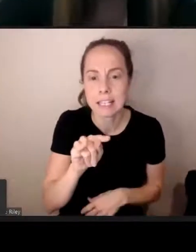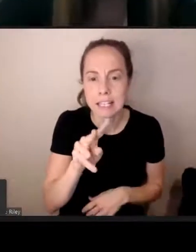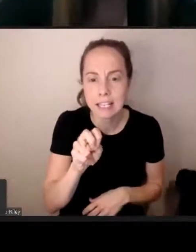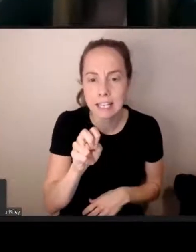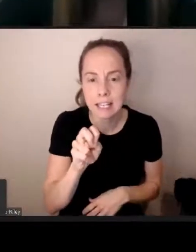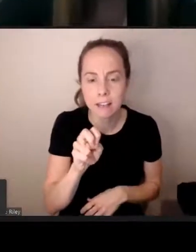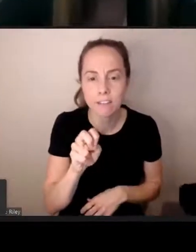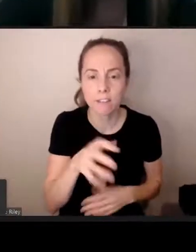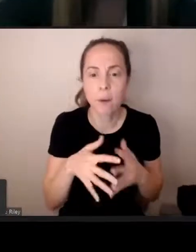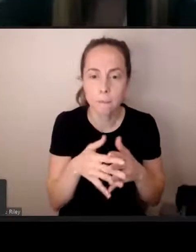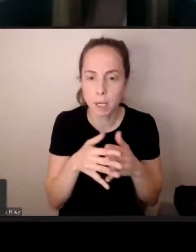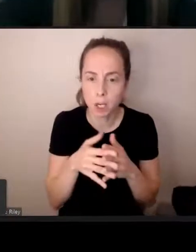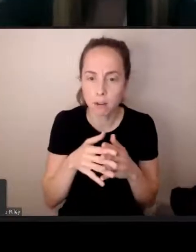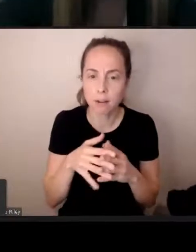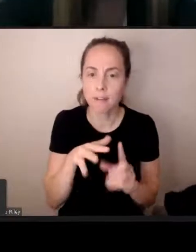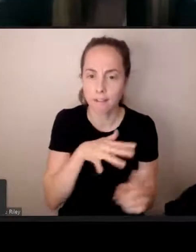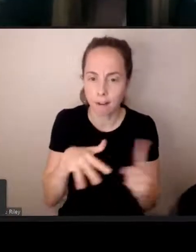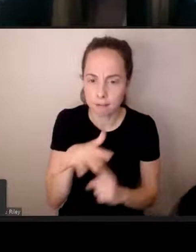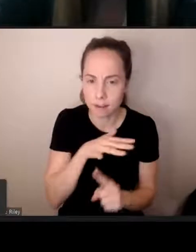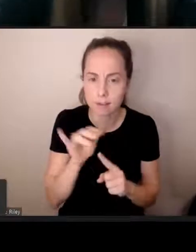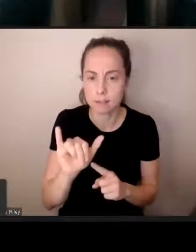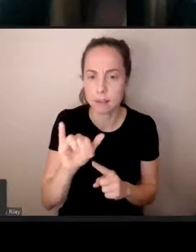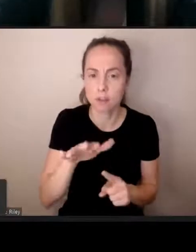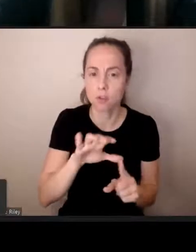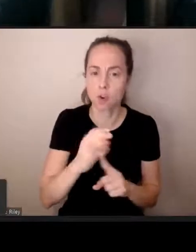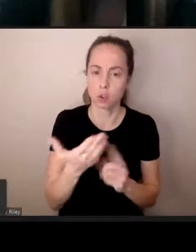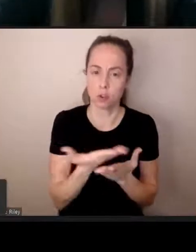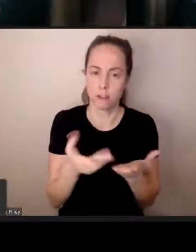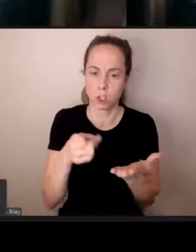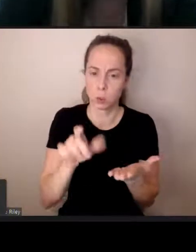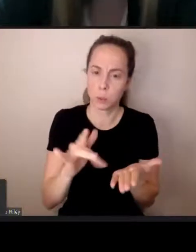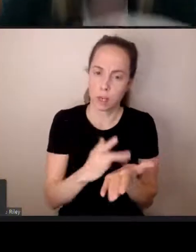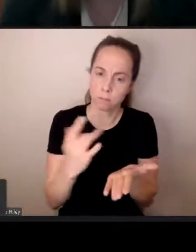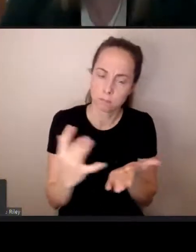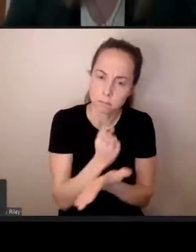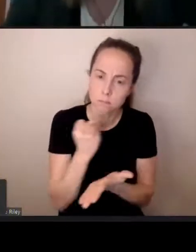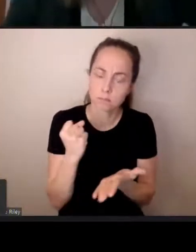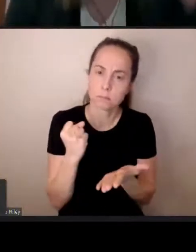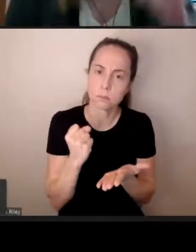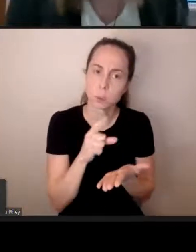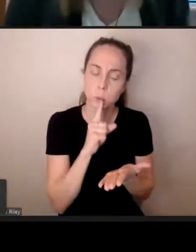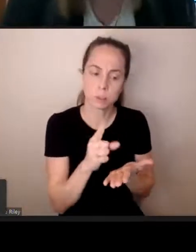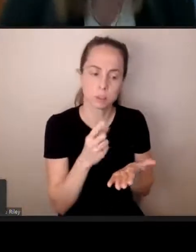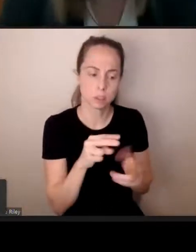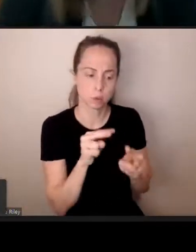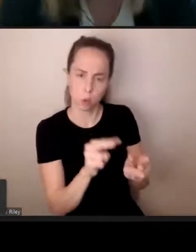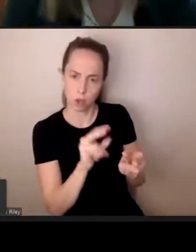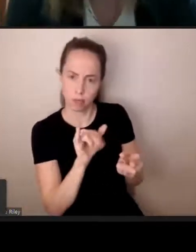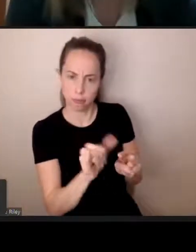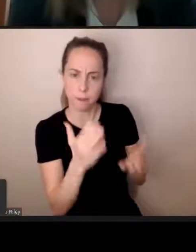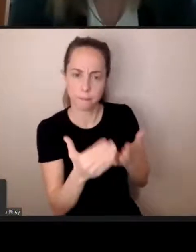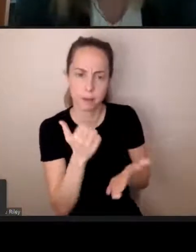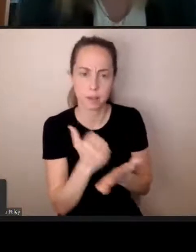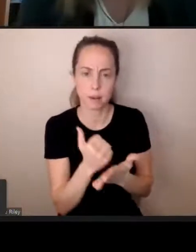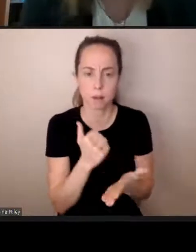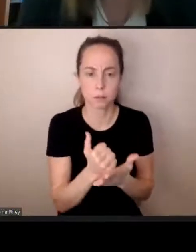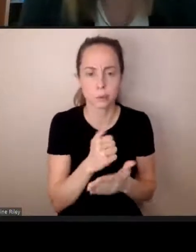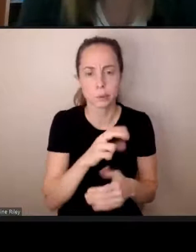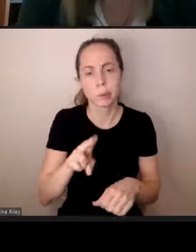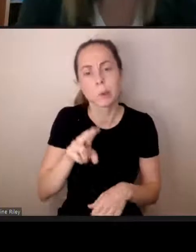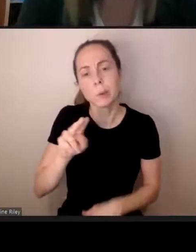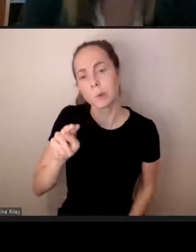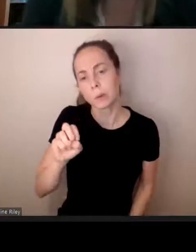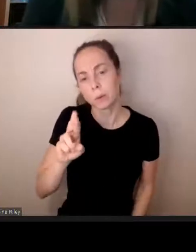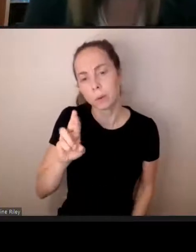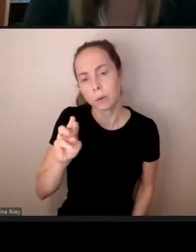cultural things that you can tap into that might help to normalize or naturalize somebody's experience with mental illness?